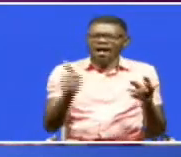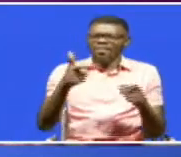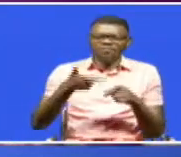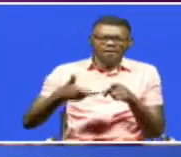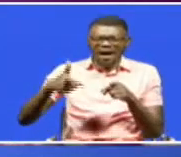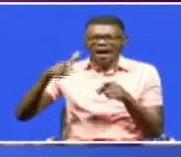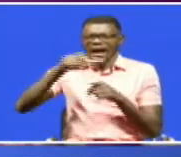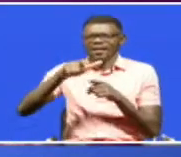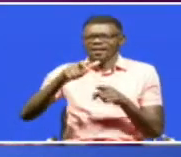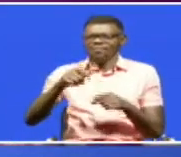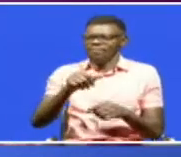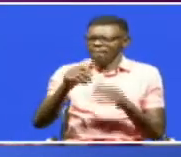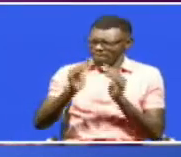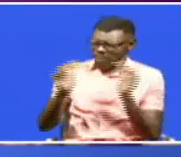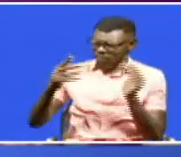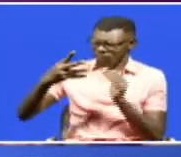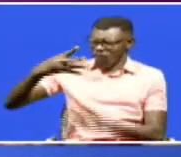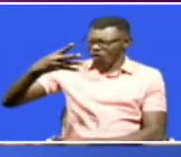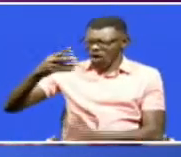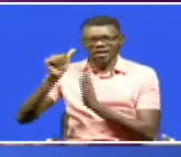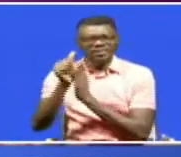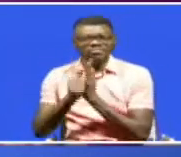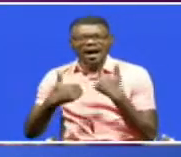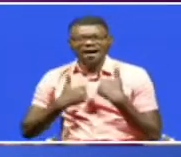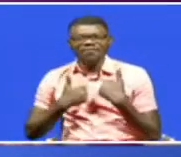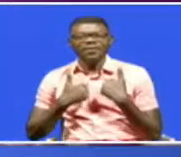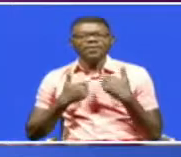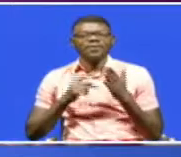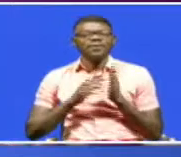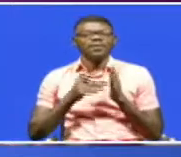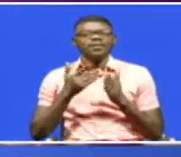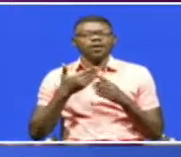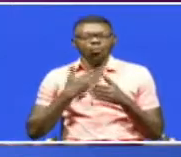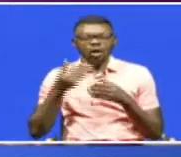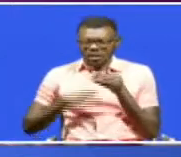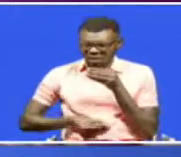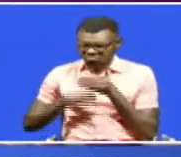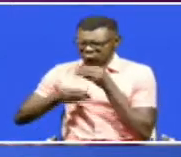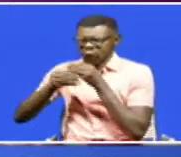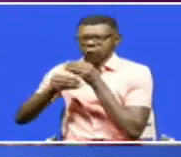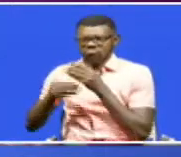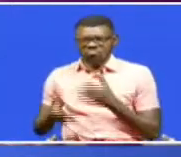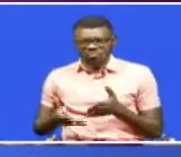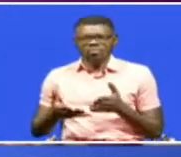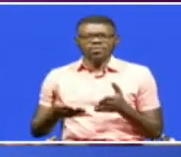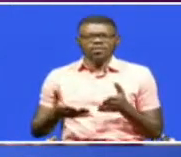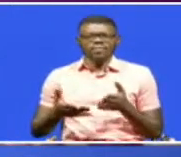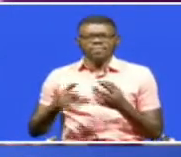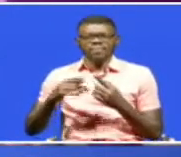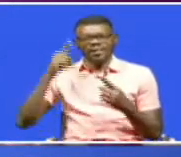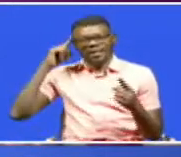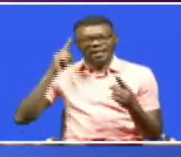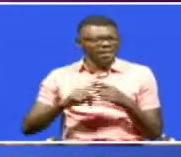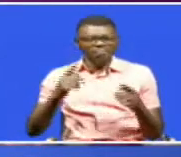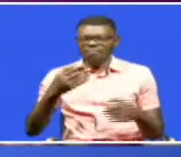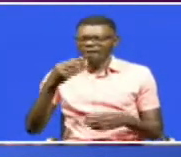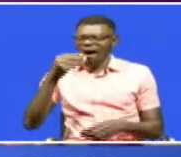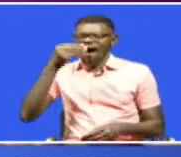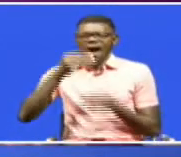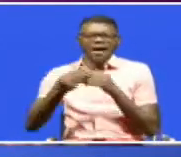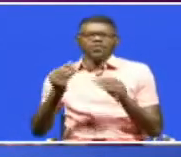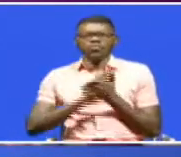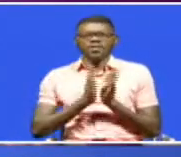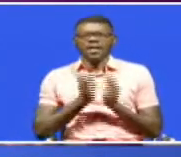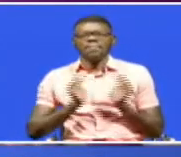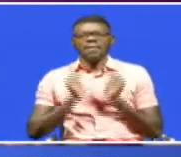towards the four agenda. In other words, big push would build, in a way, build towards the four agenda, because even if